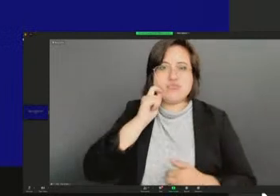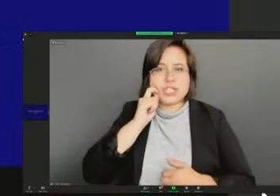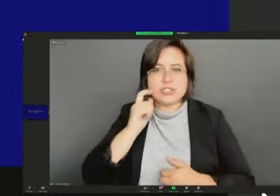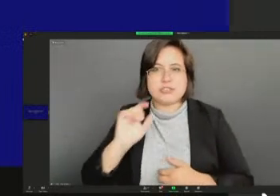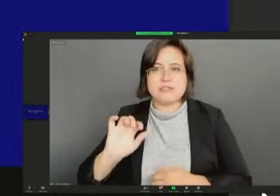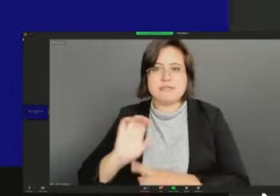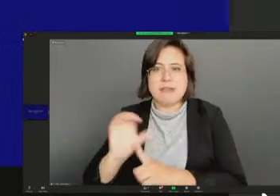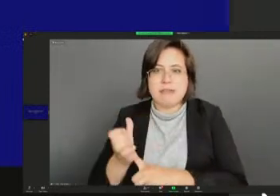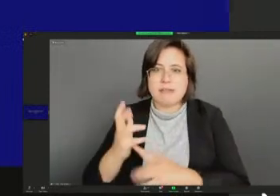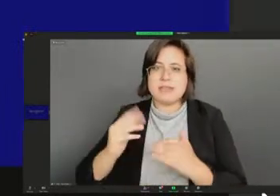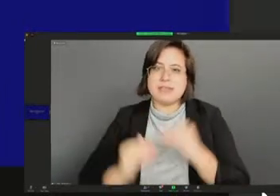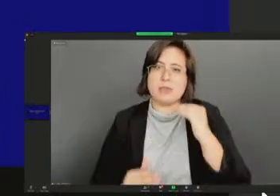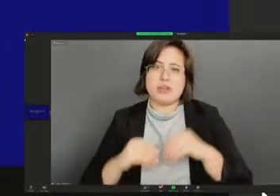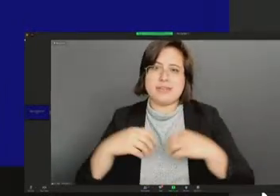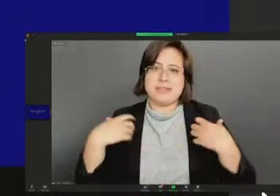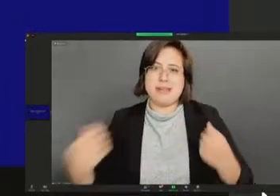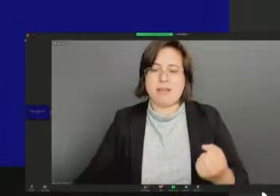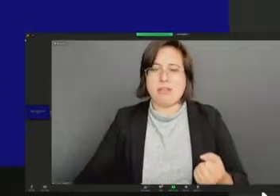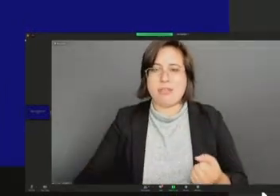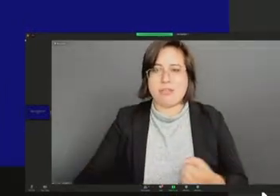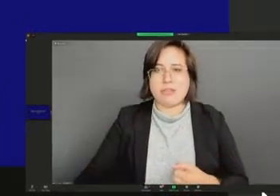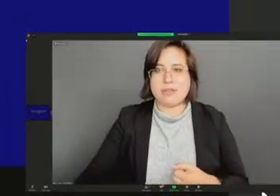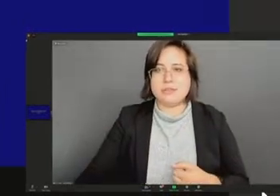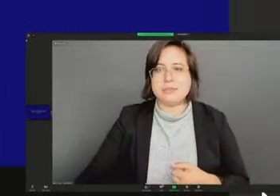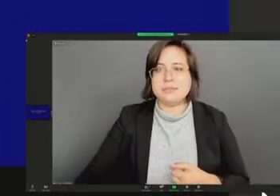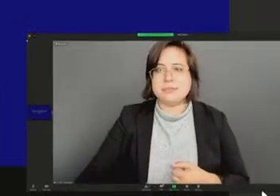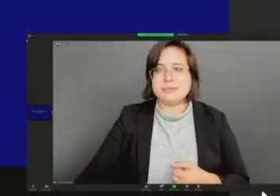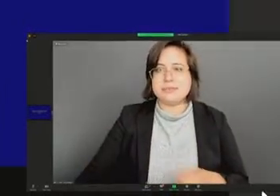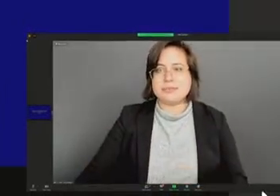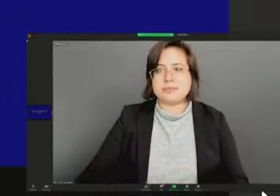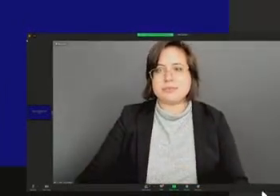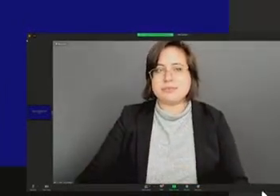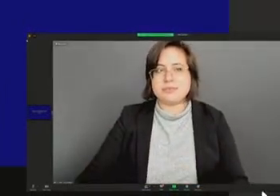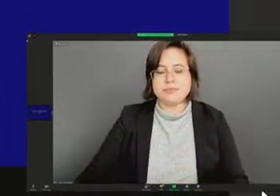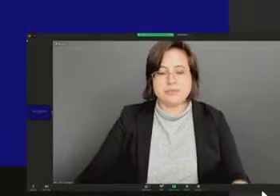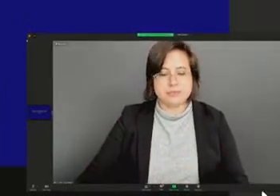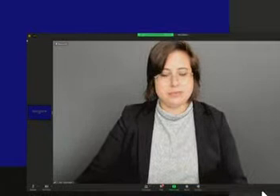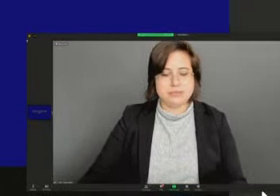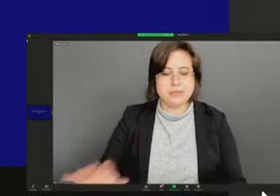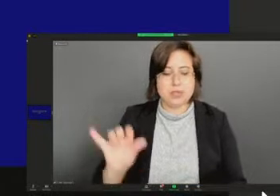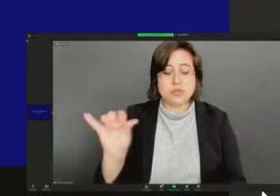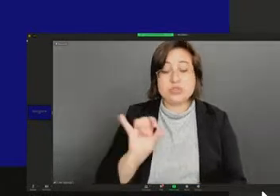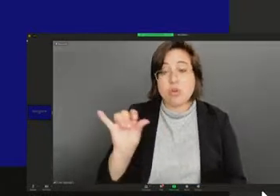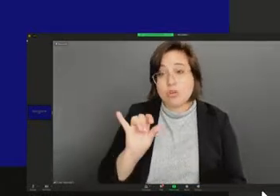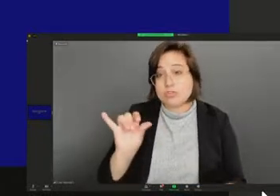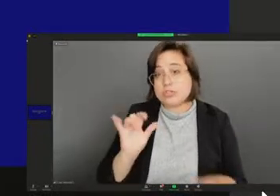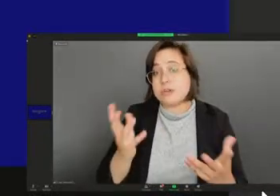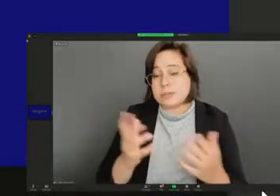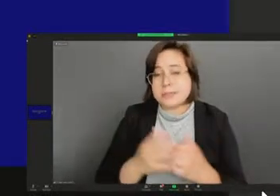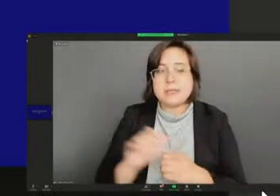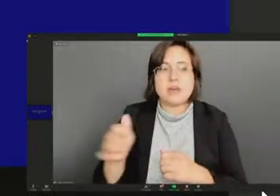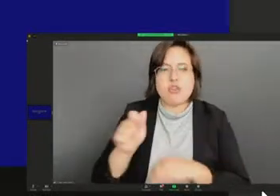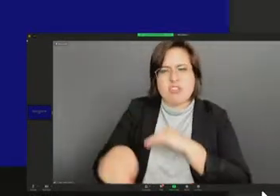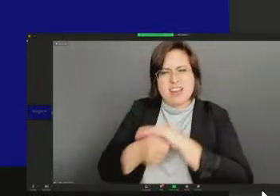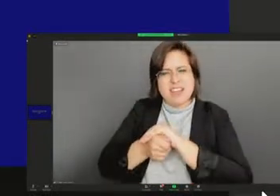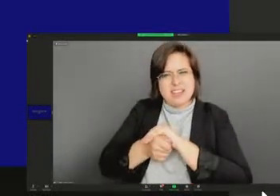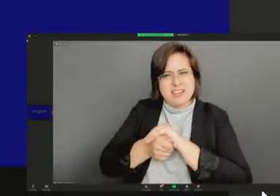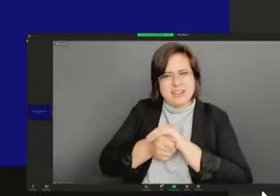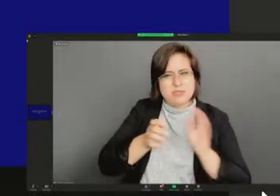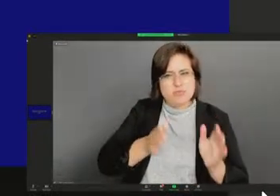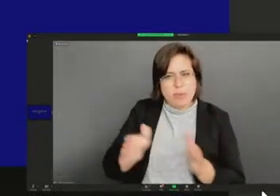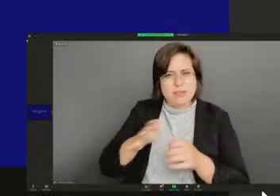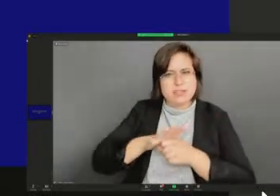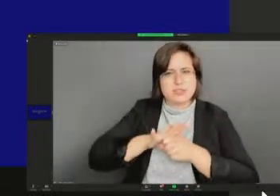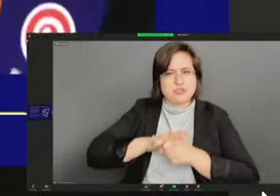in health. There's also an emerging body of research suggesting that there are hidden ways in which stressors linked to race